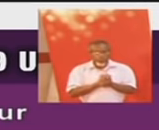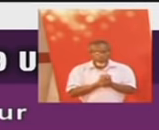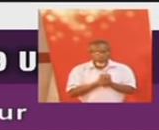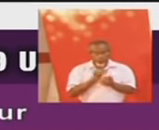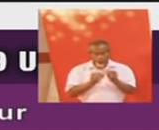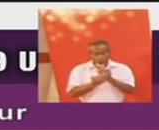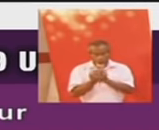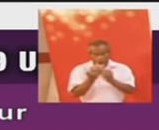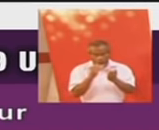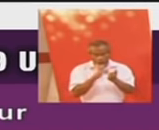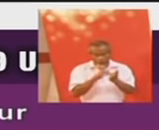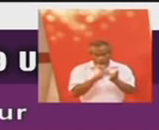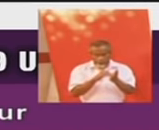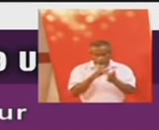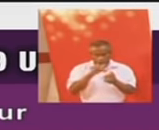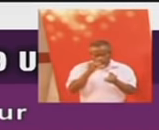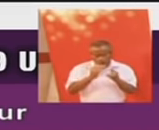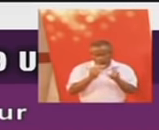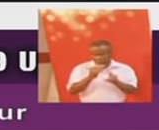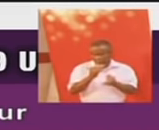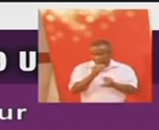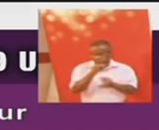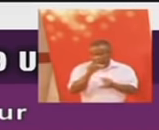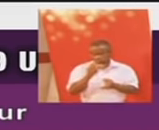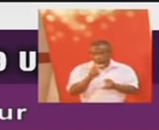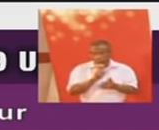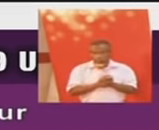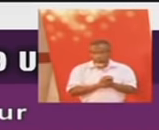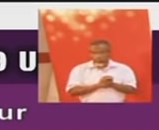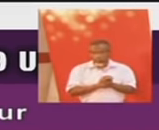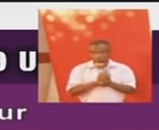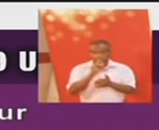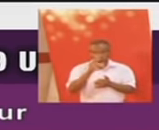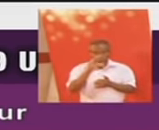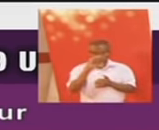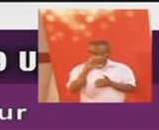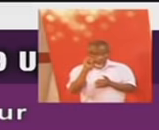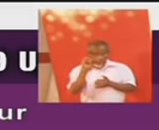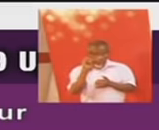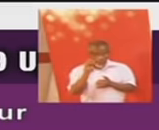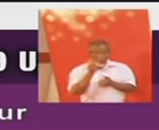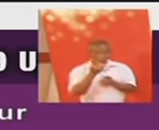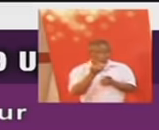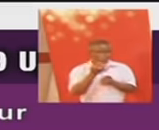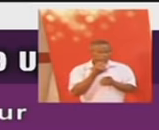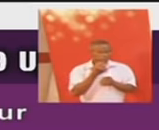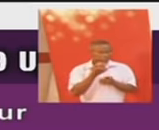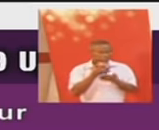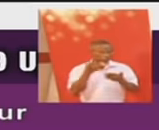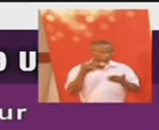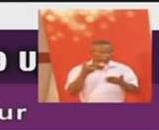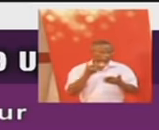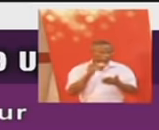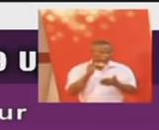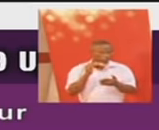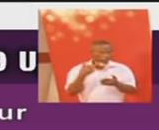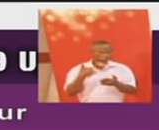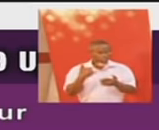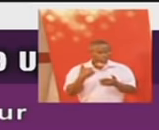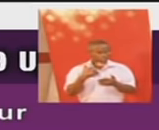again to everyone. Just one final thing. Dr. Parashram, you did mention that there will be some